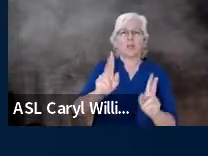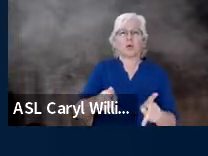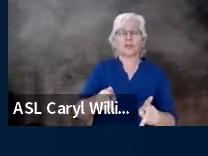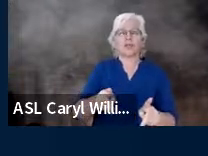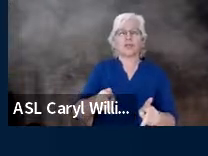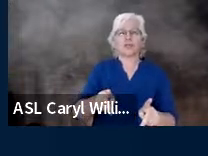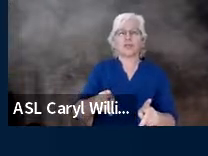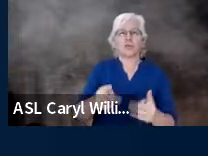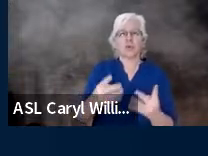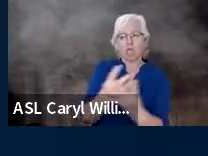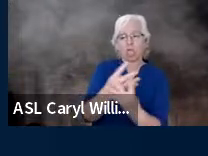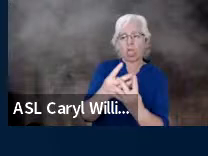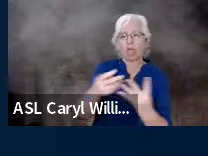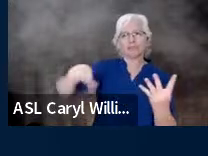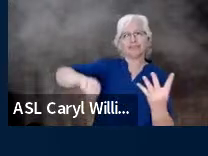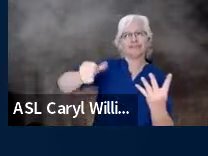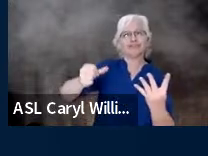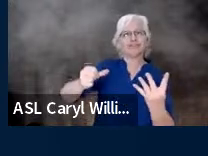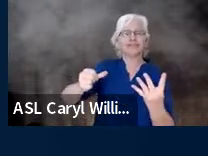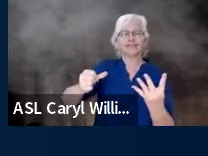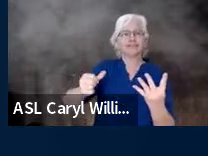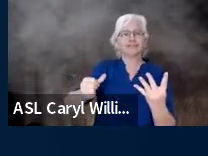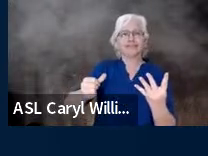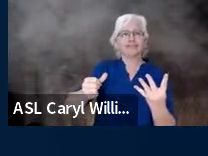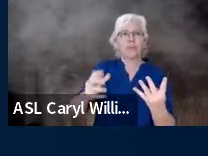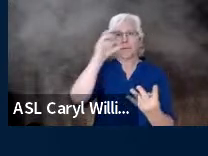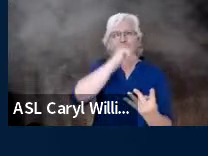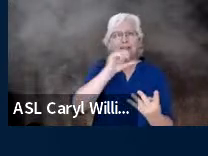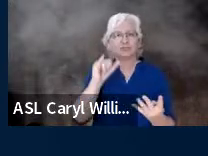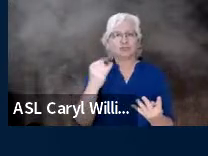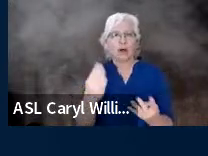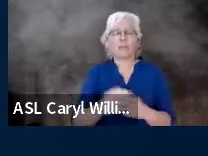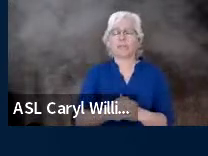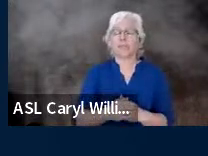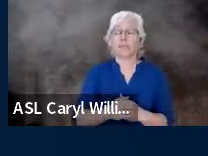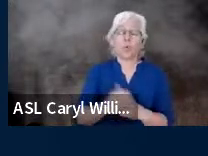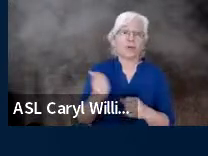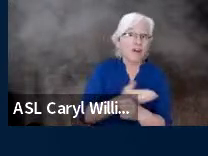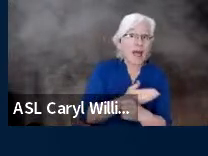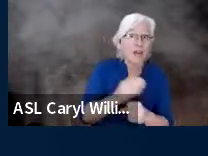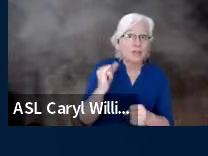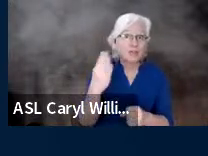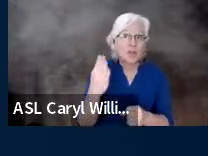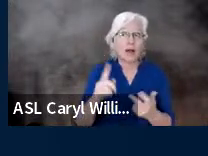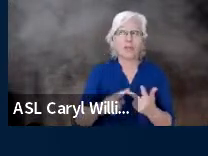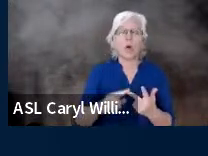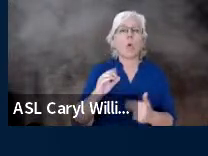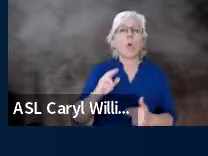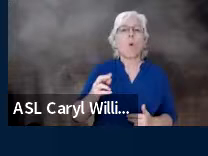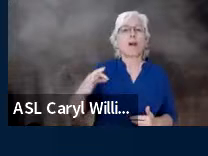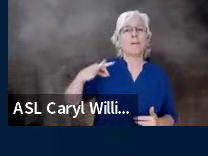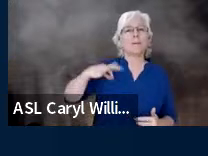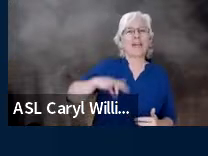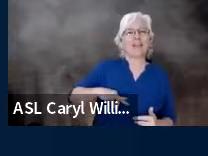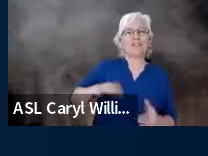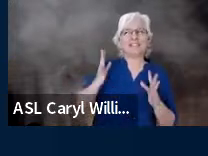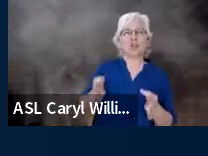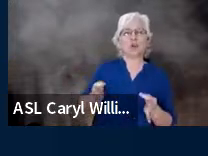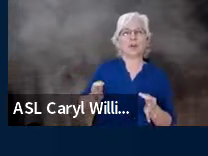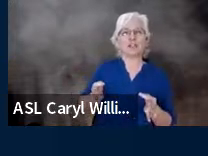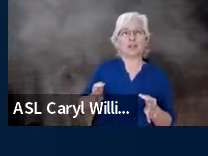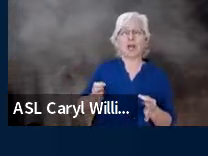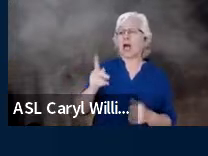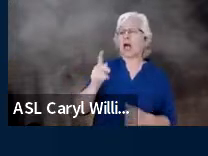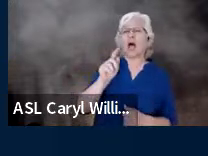out of a job or being even fired from a job, or benefits determinations, where a discriminatory algorithmic tool could lead